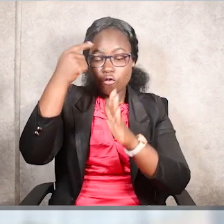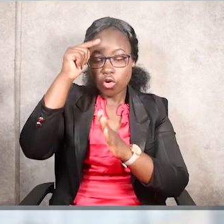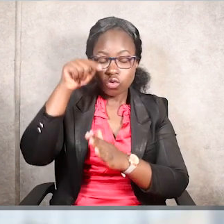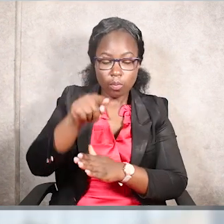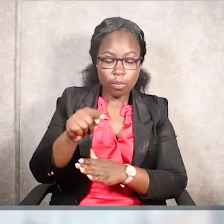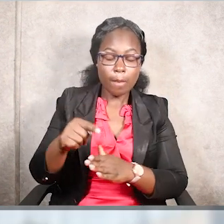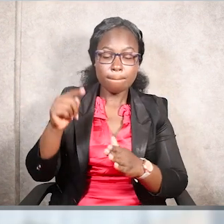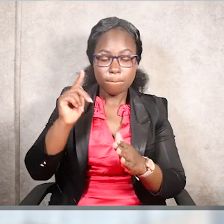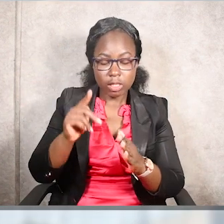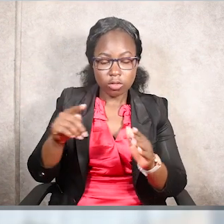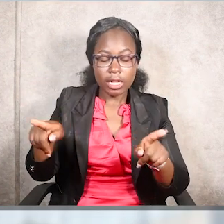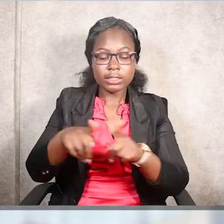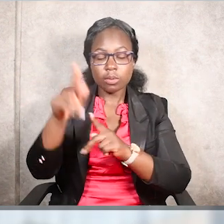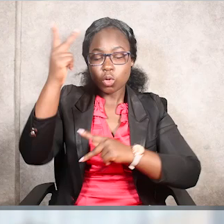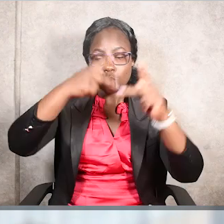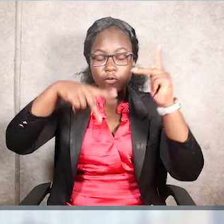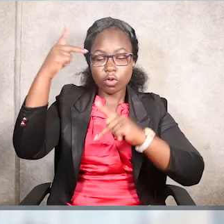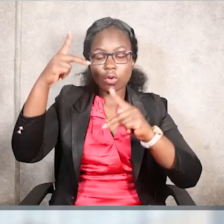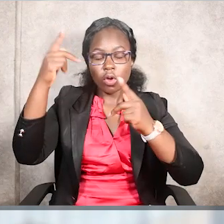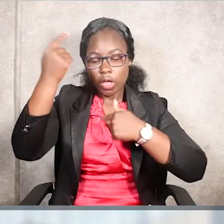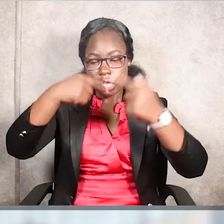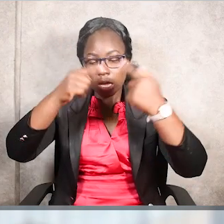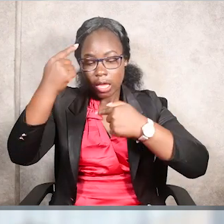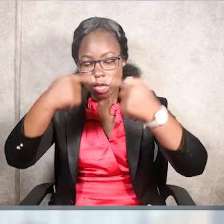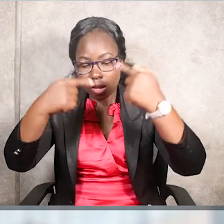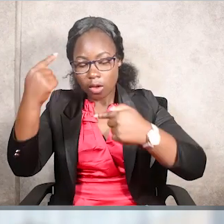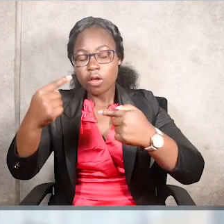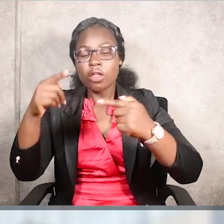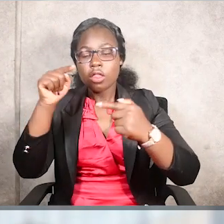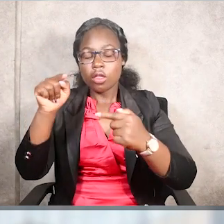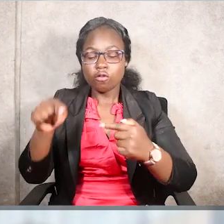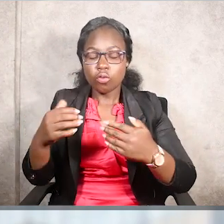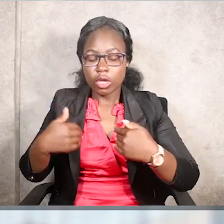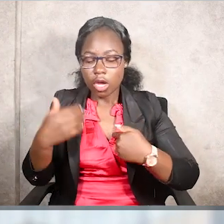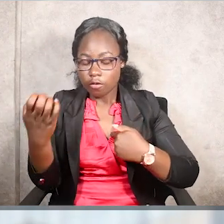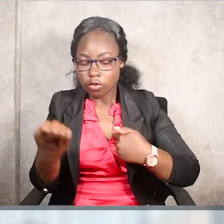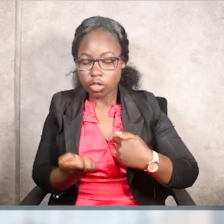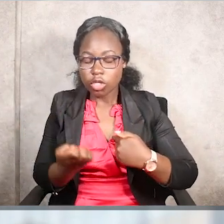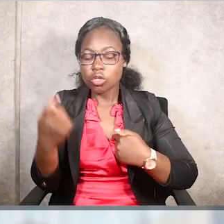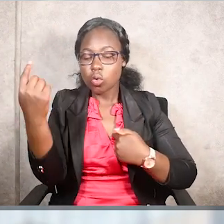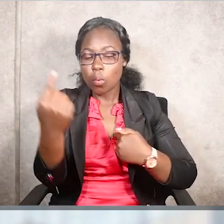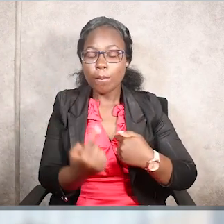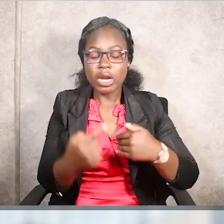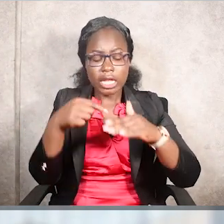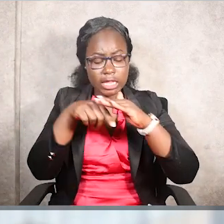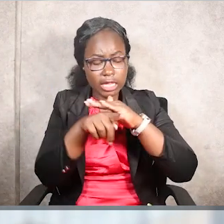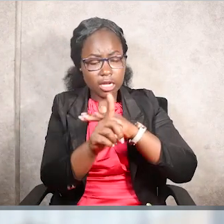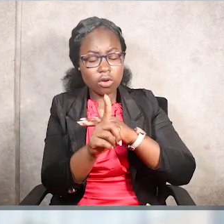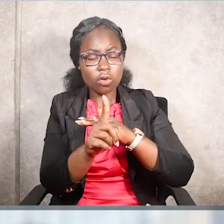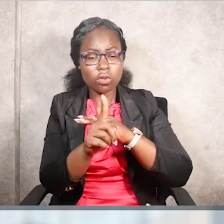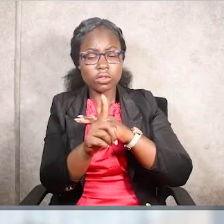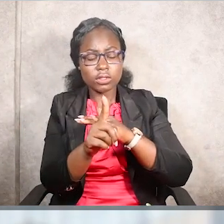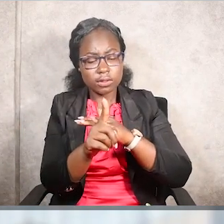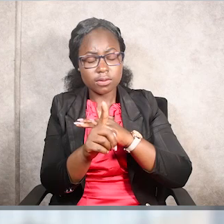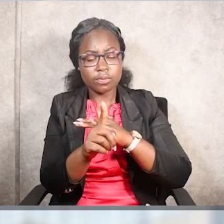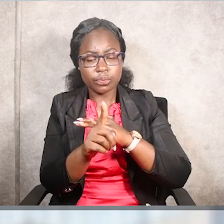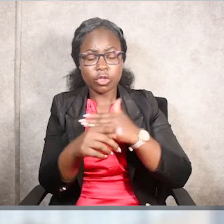and professional success, and therefore there is need for you to cultivate goal setting, there is need for you to